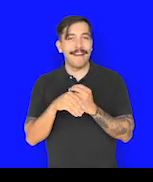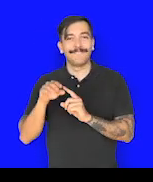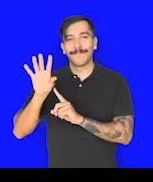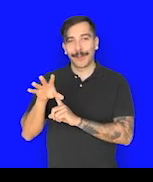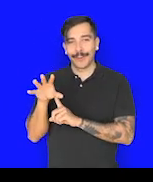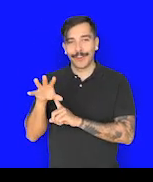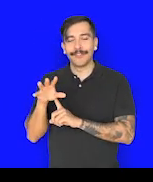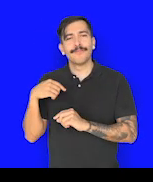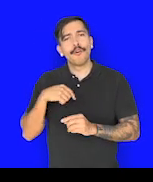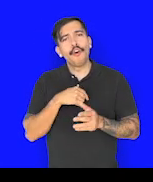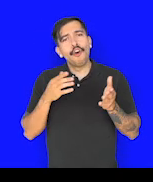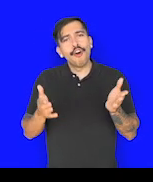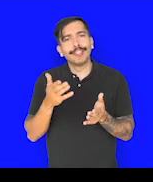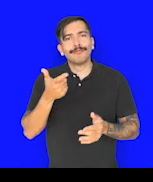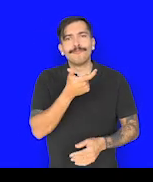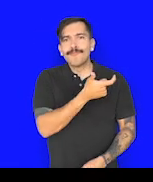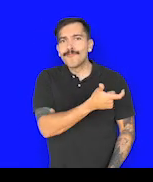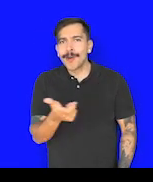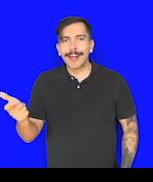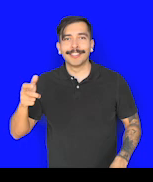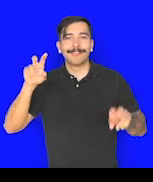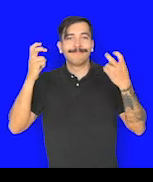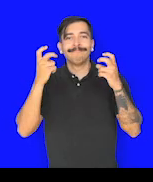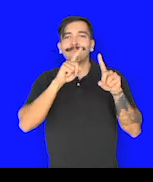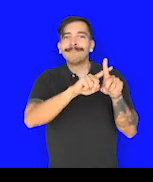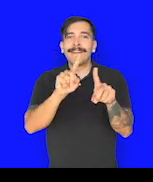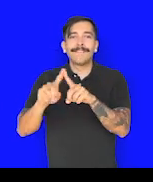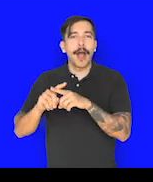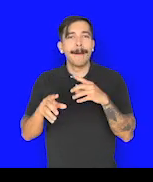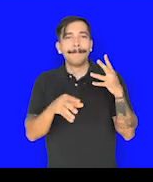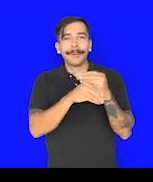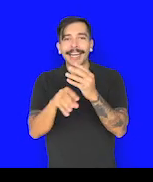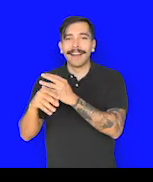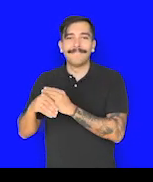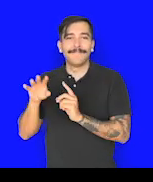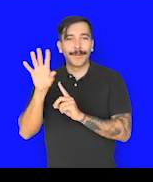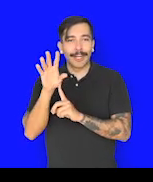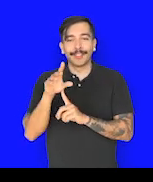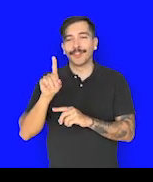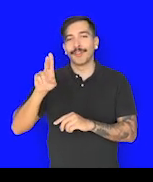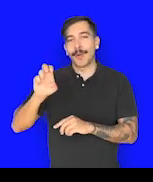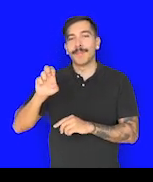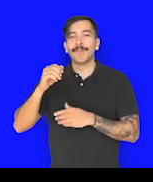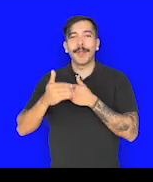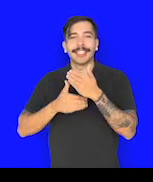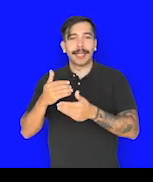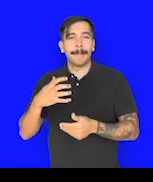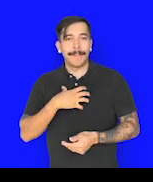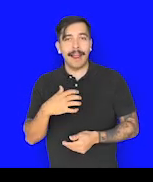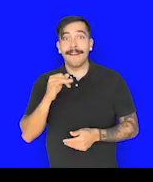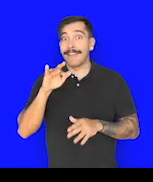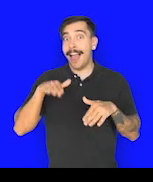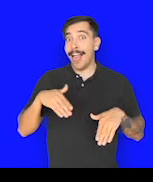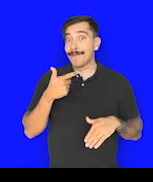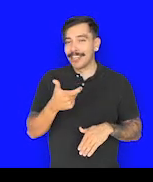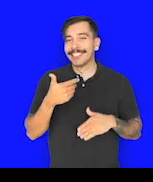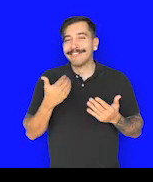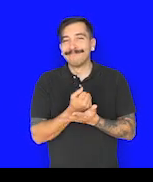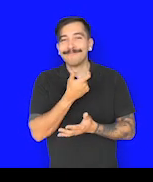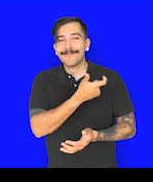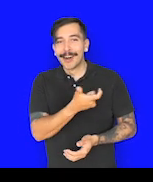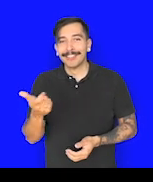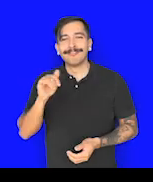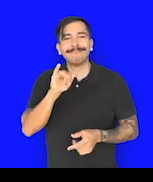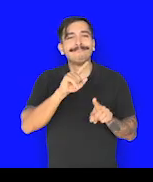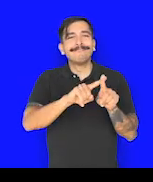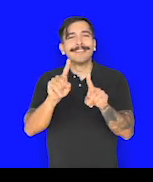video. We encourage you to also view the companion videos for the due process complaints if you haven't already done so, as well as the